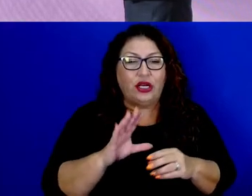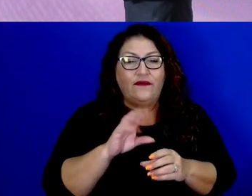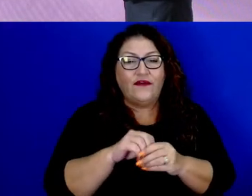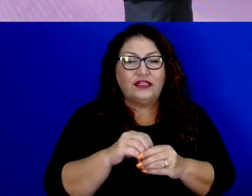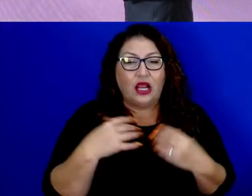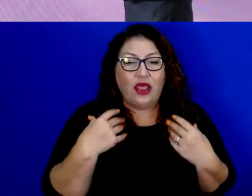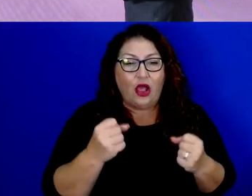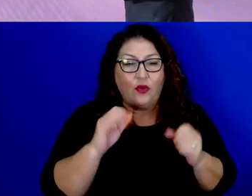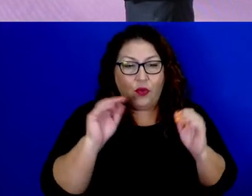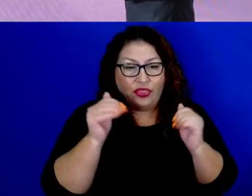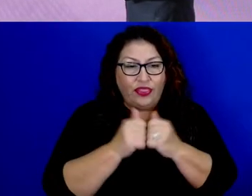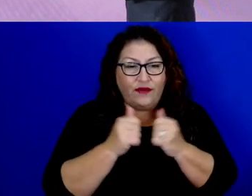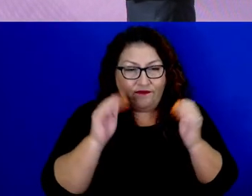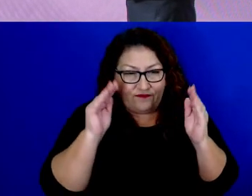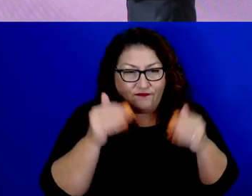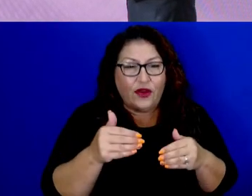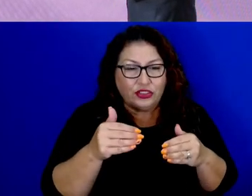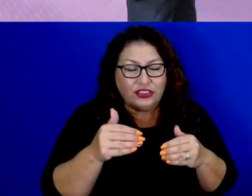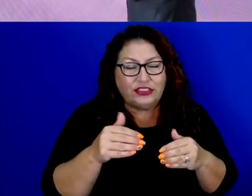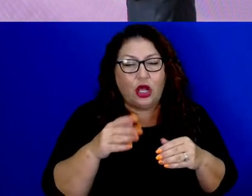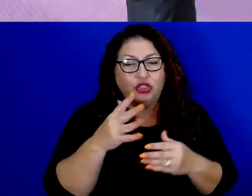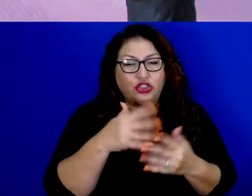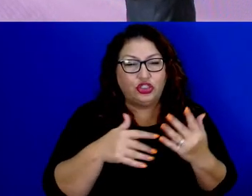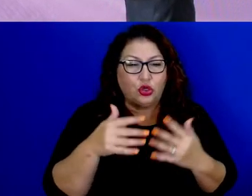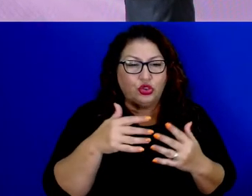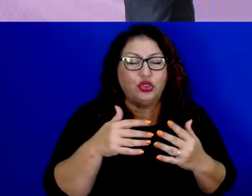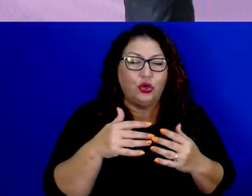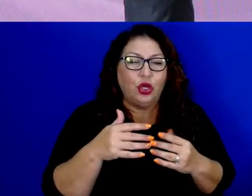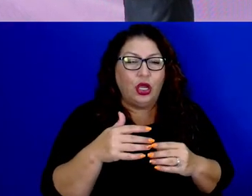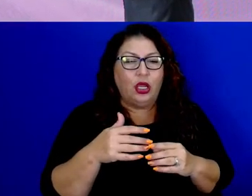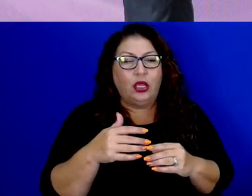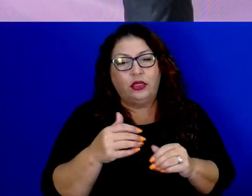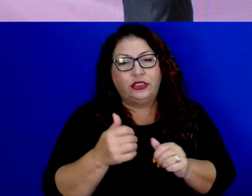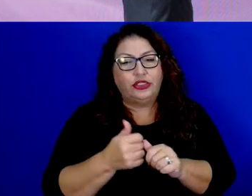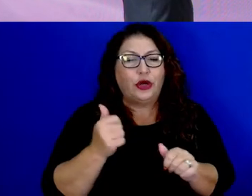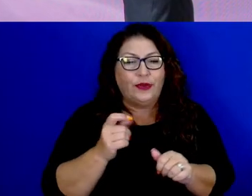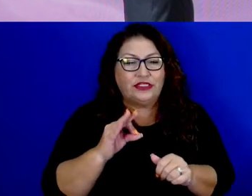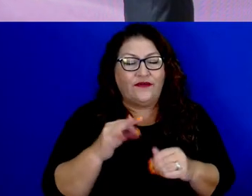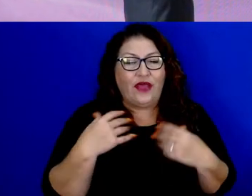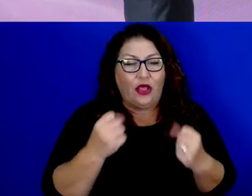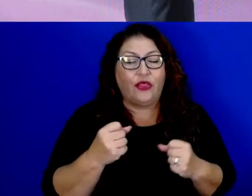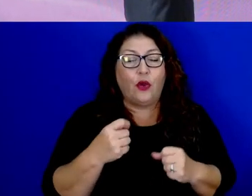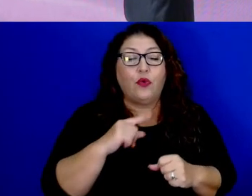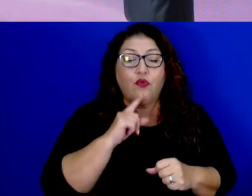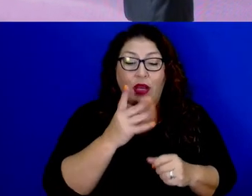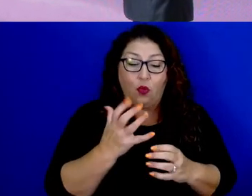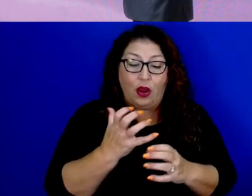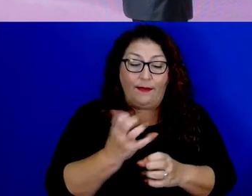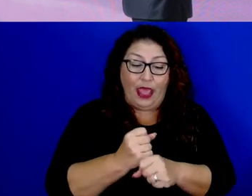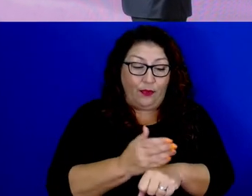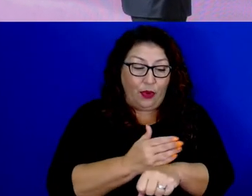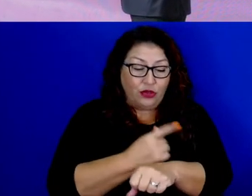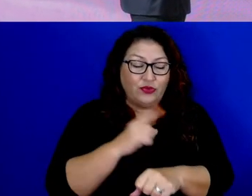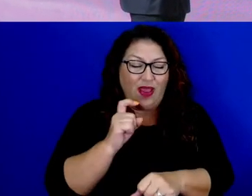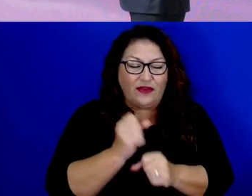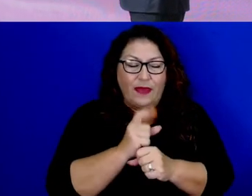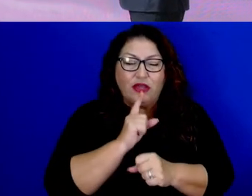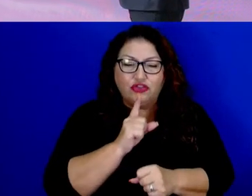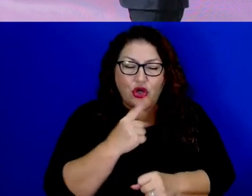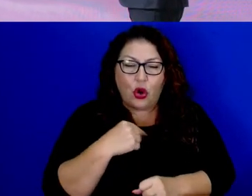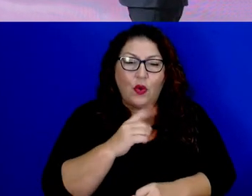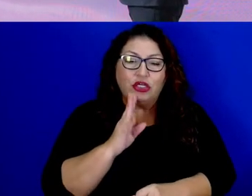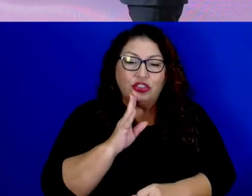determinants of health. Because if we really want to make progress, then we have to ensure that we talk, yes, about